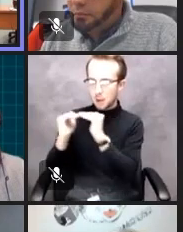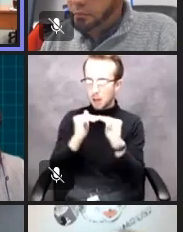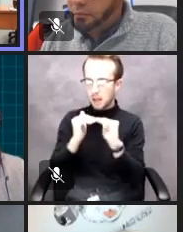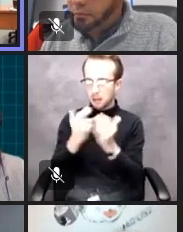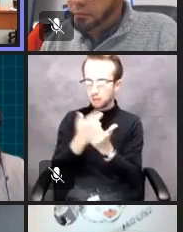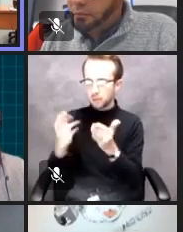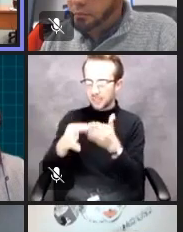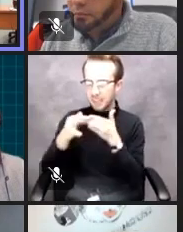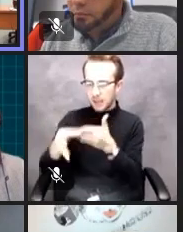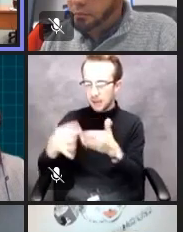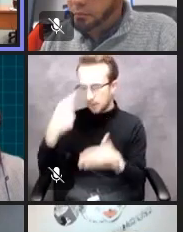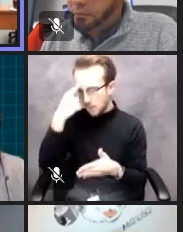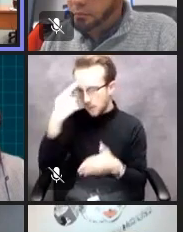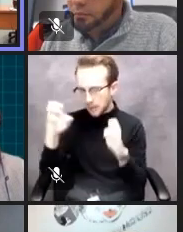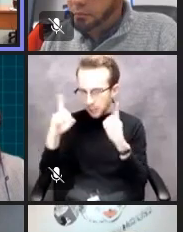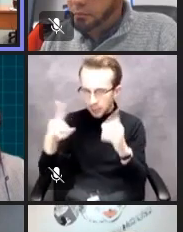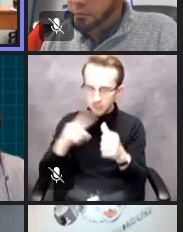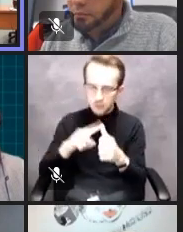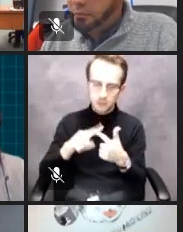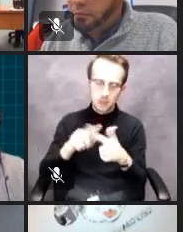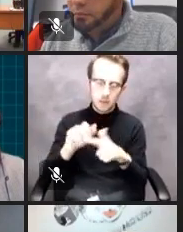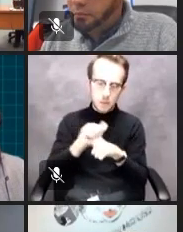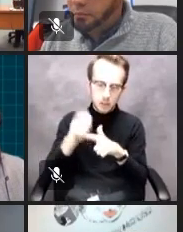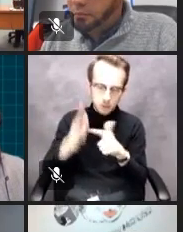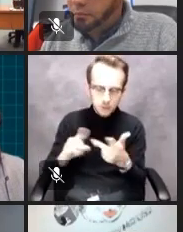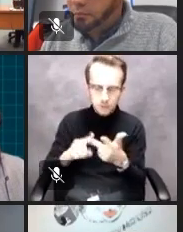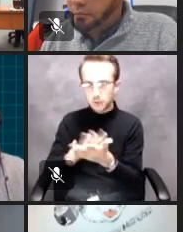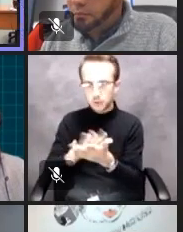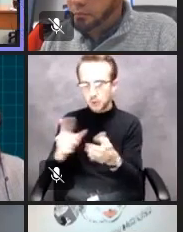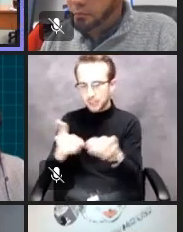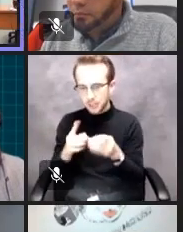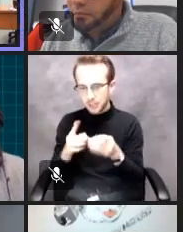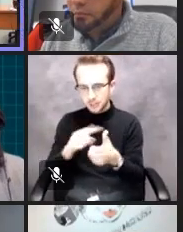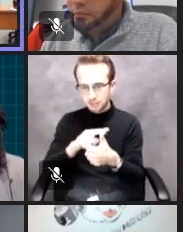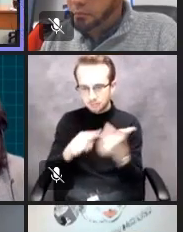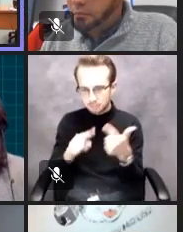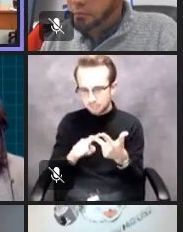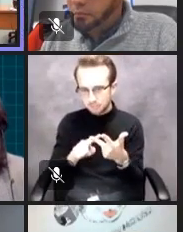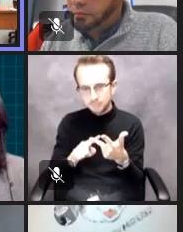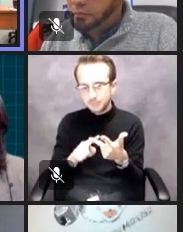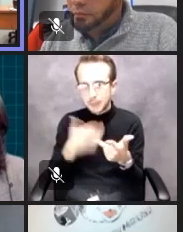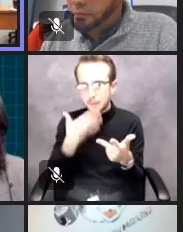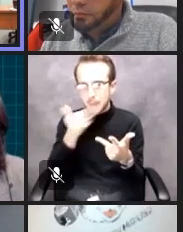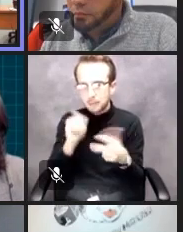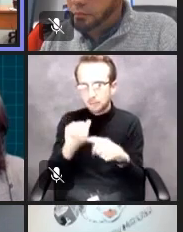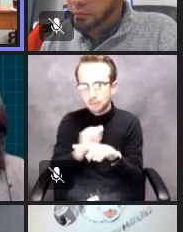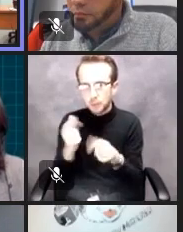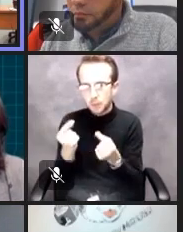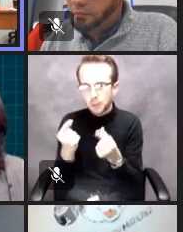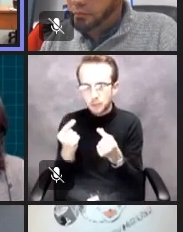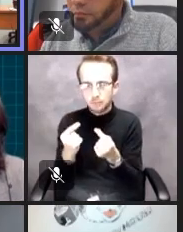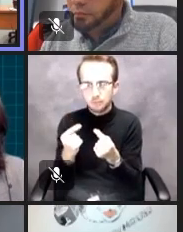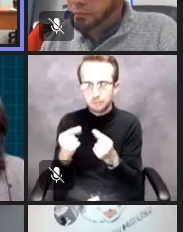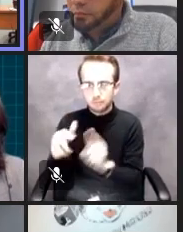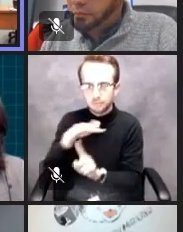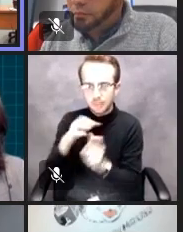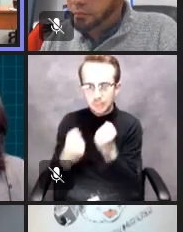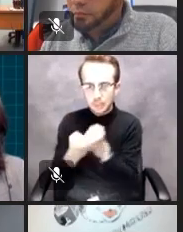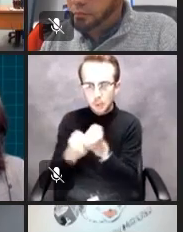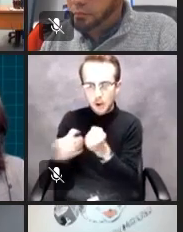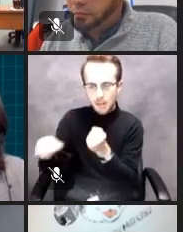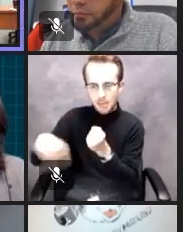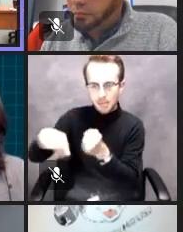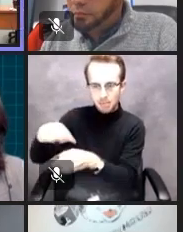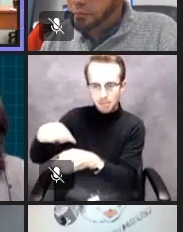for educators, practitioners, and school districts on what is best practices around supporting these students.